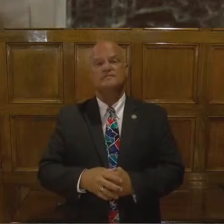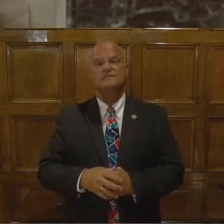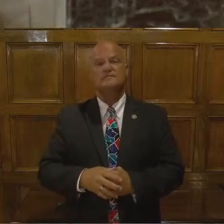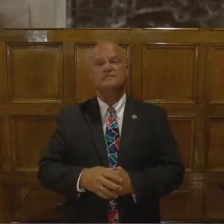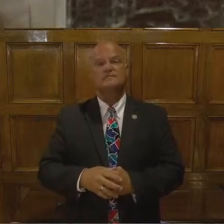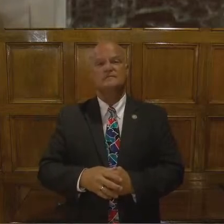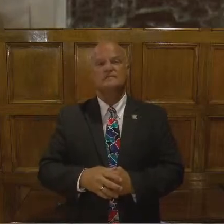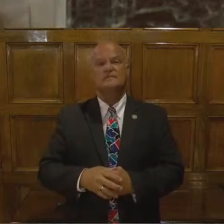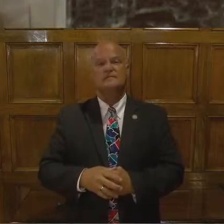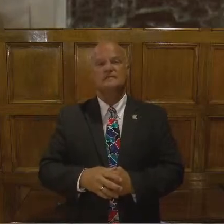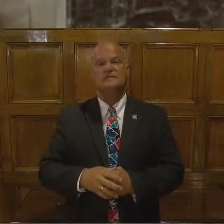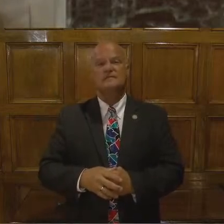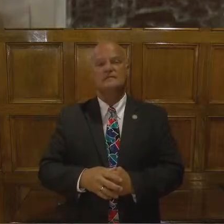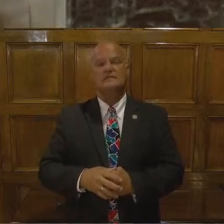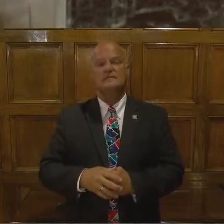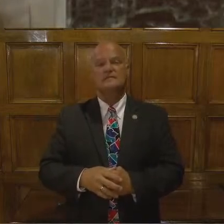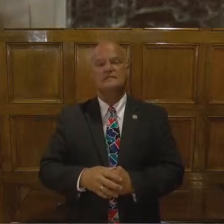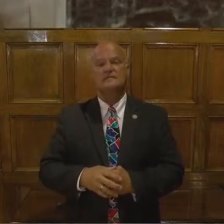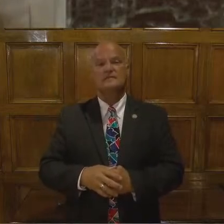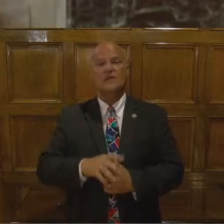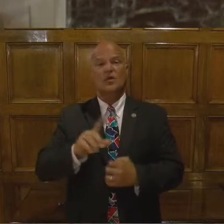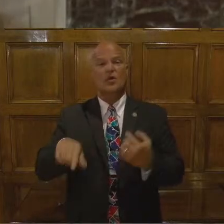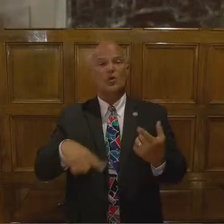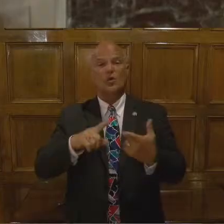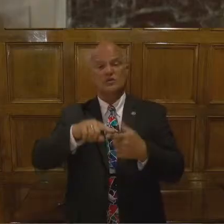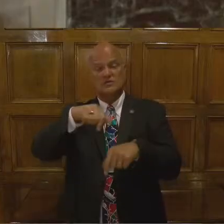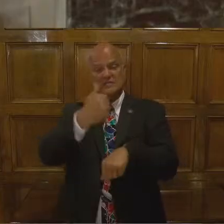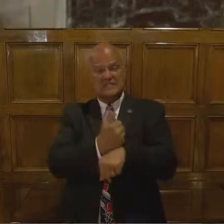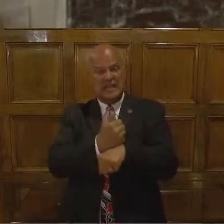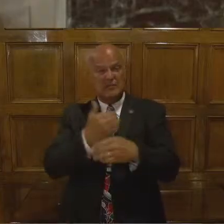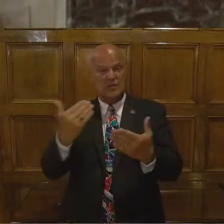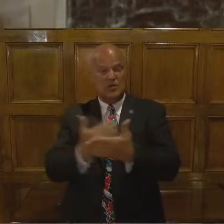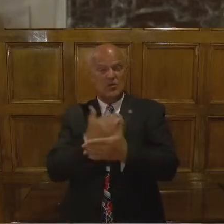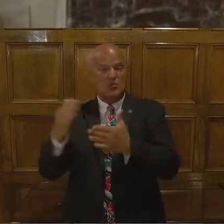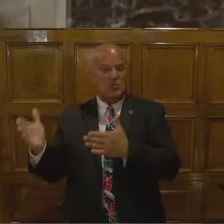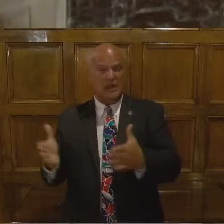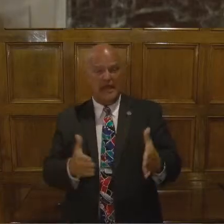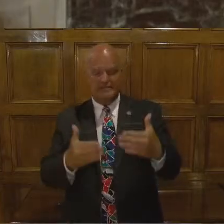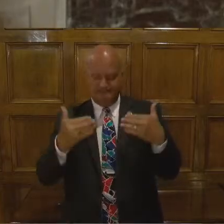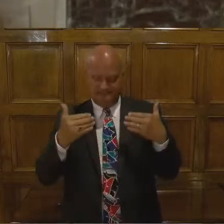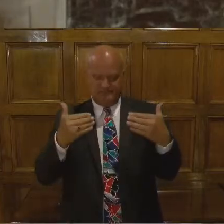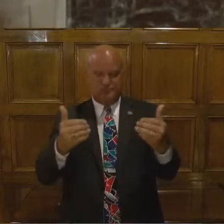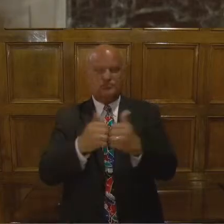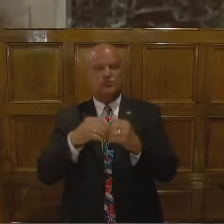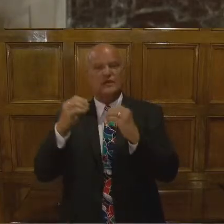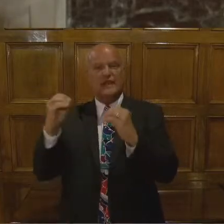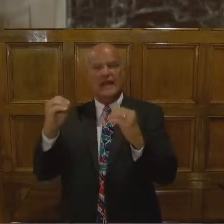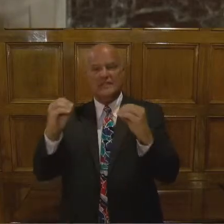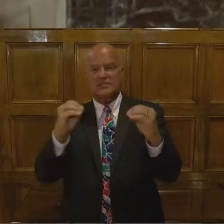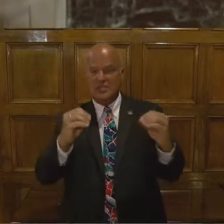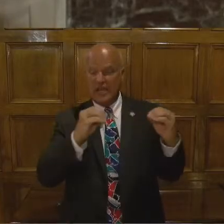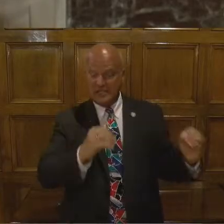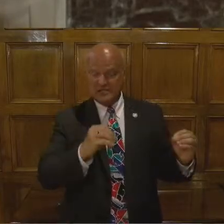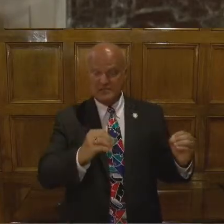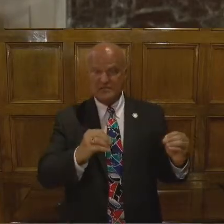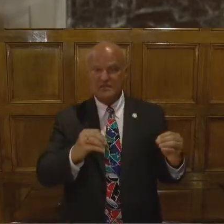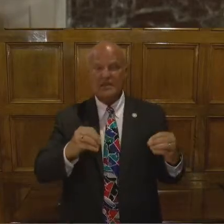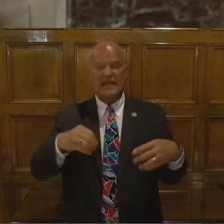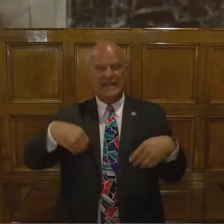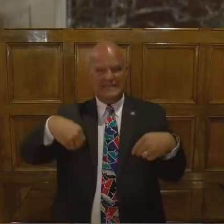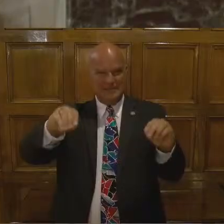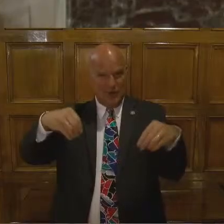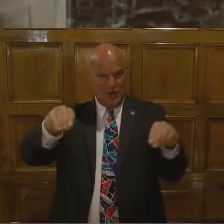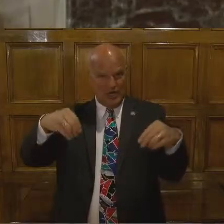In addition, when you set the strategy, you follow through with the education, you follow through with the